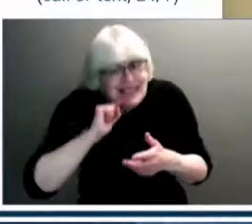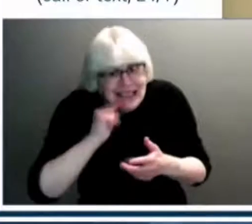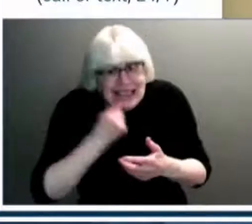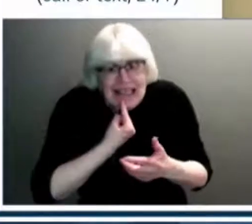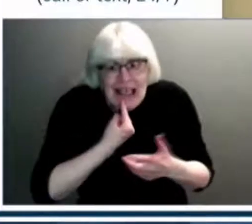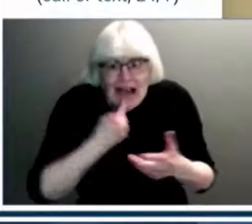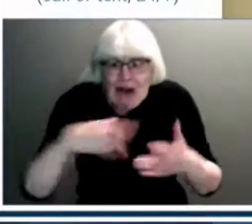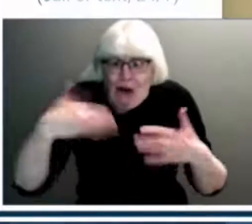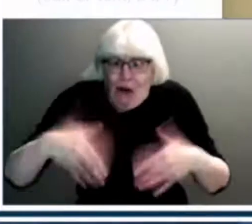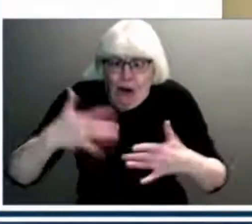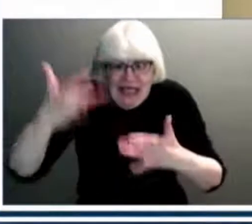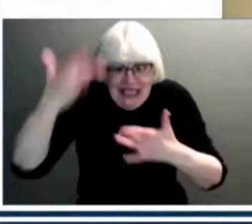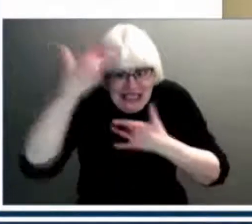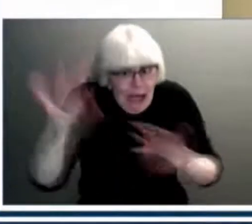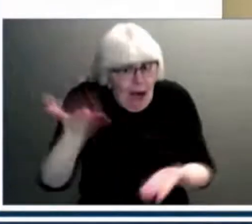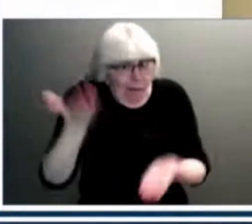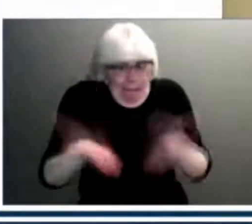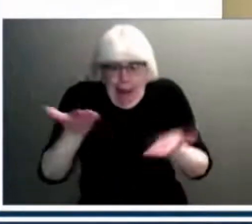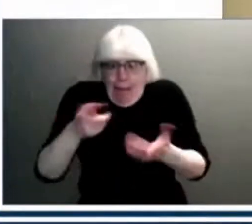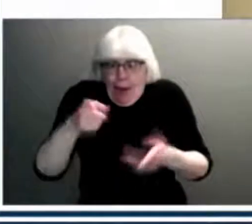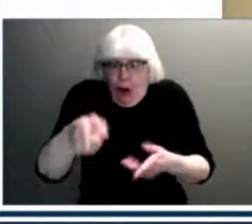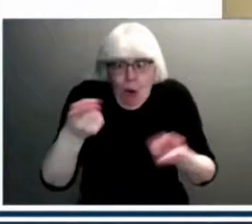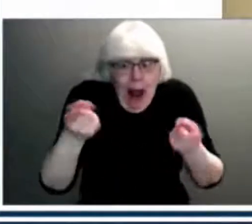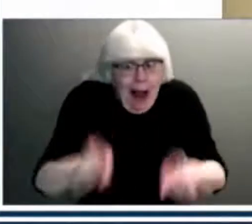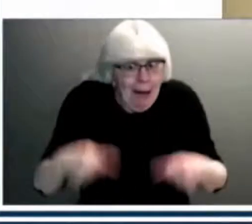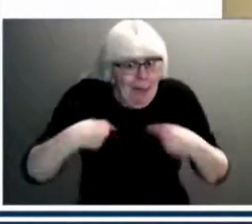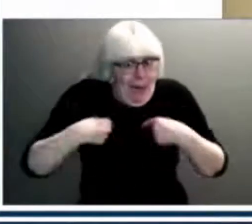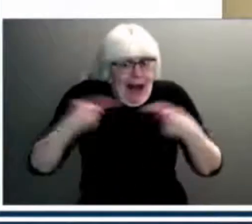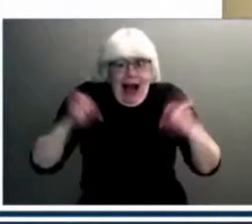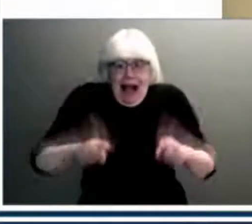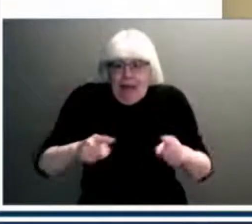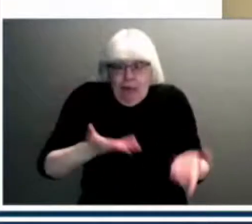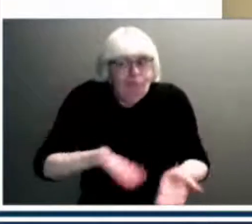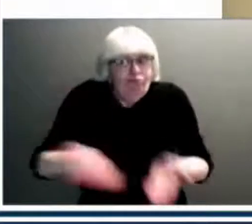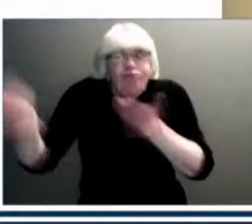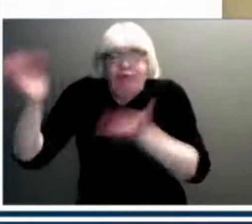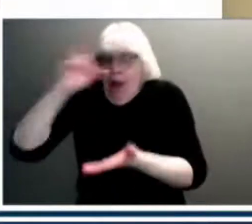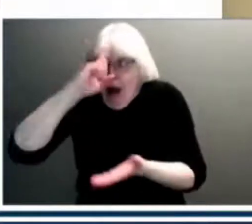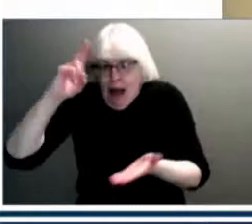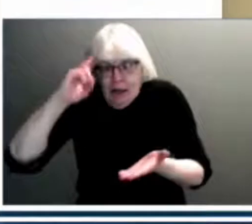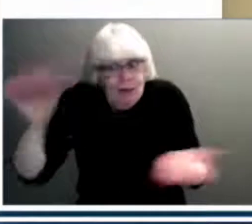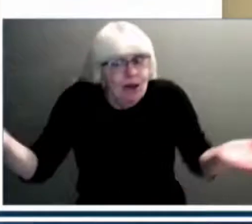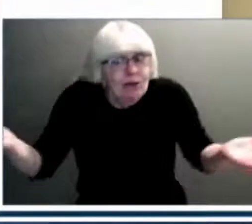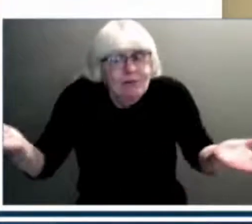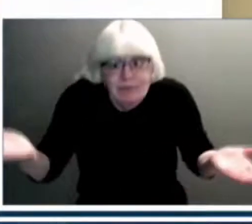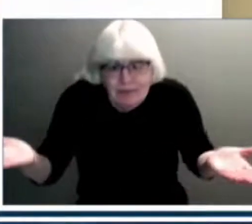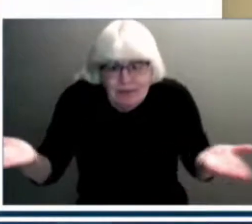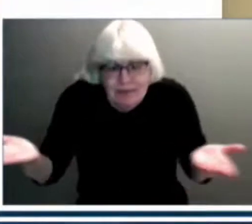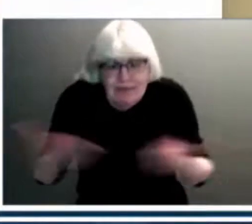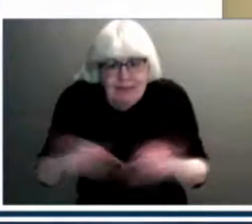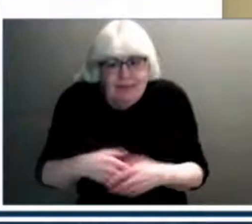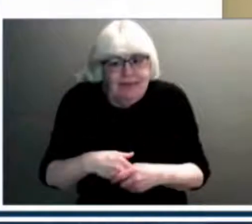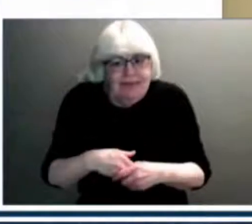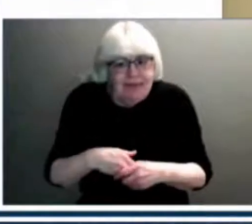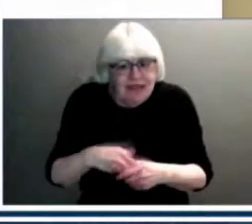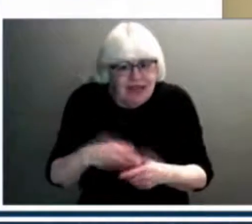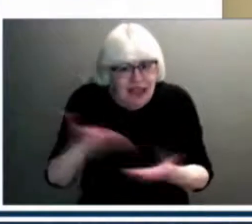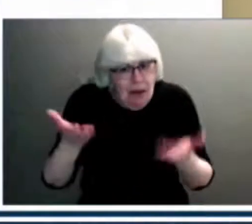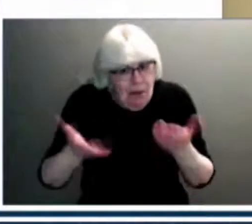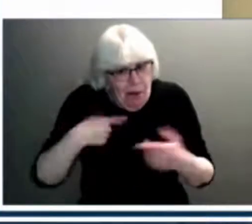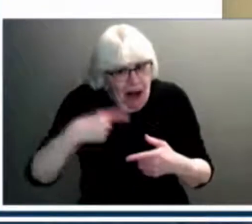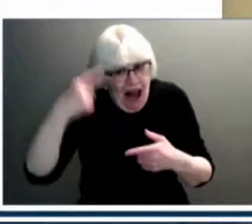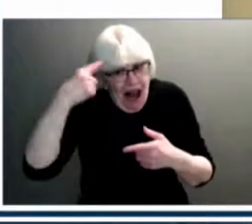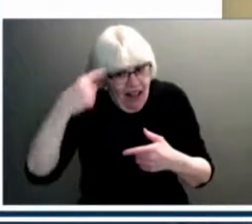for urgent or emergency non-COVID care. If I sound concerned, it's because I am